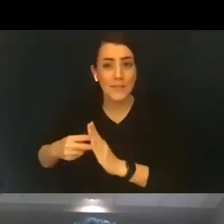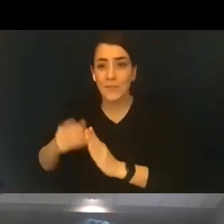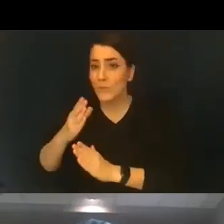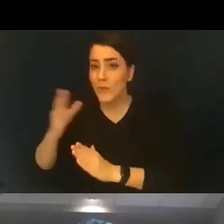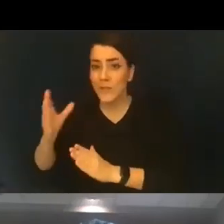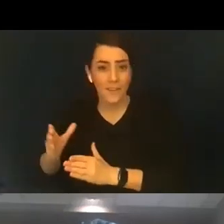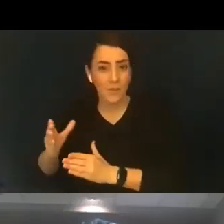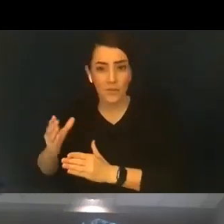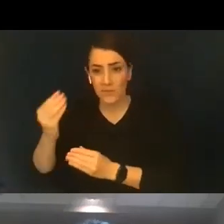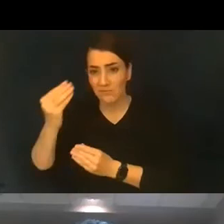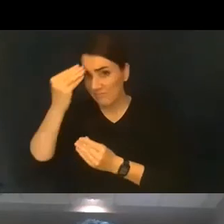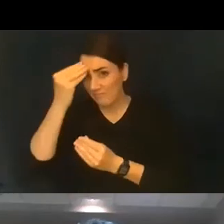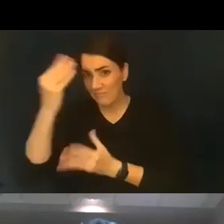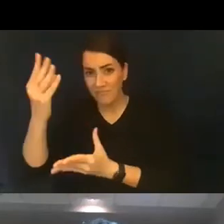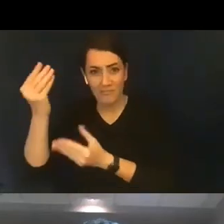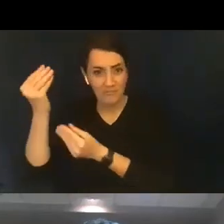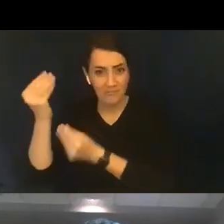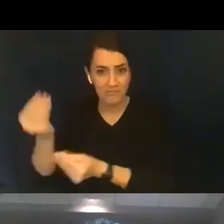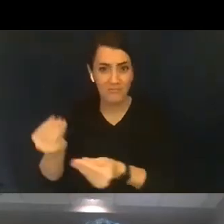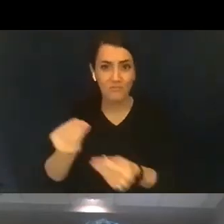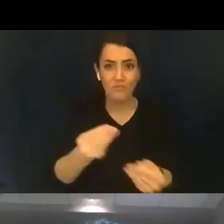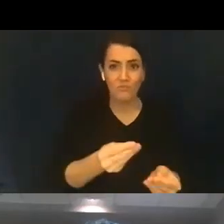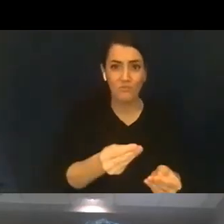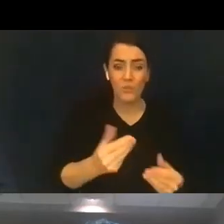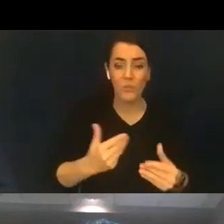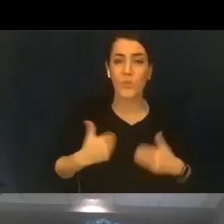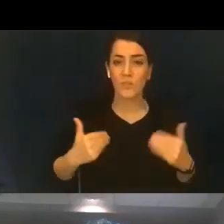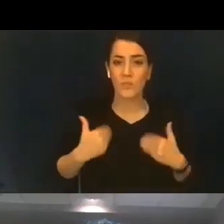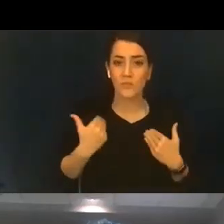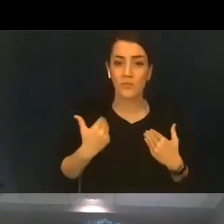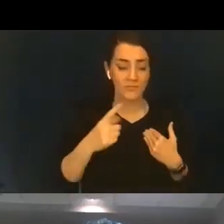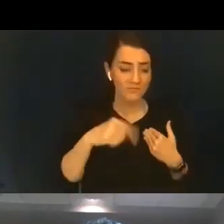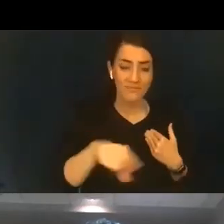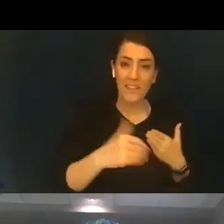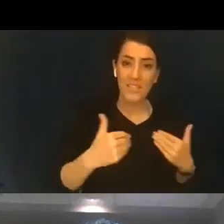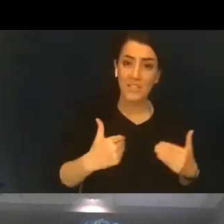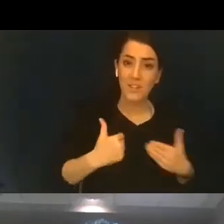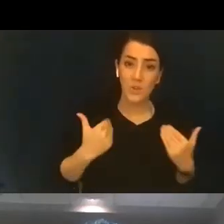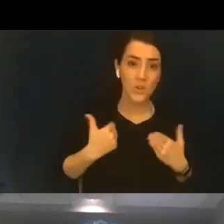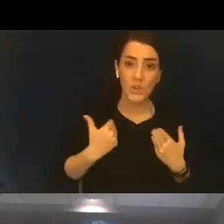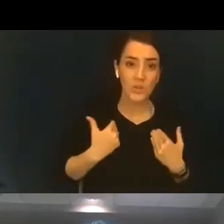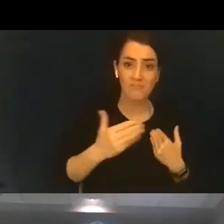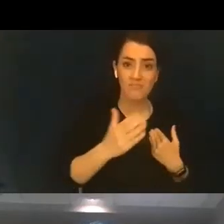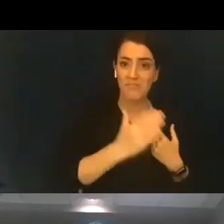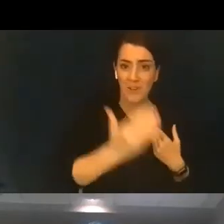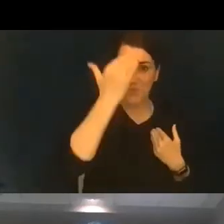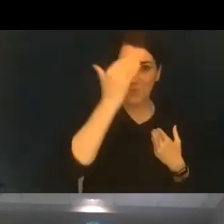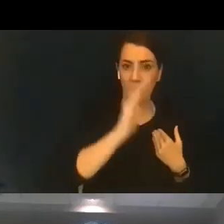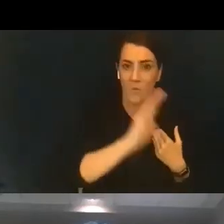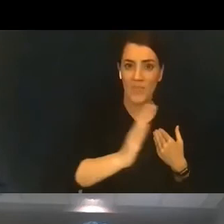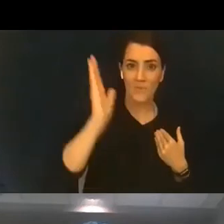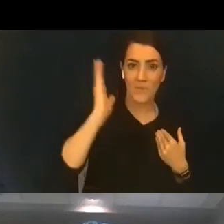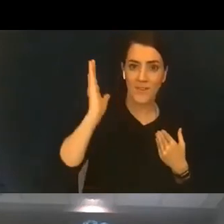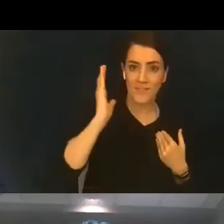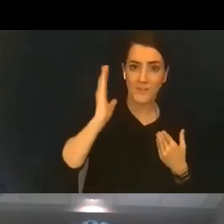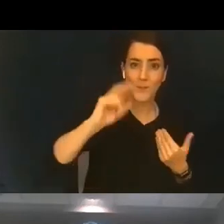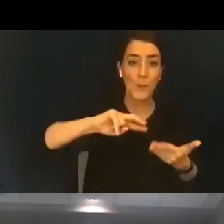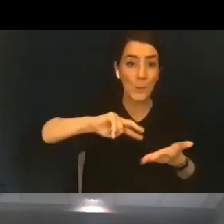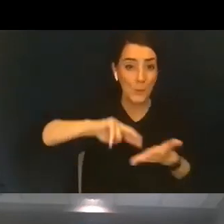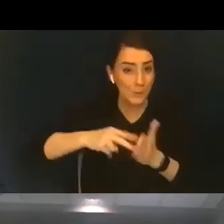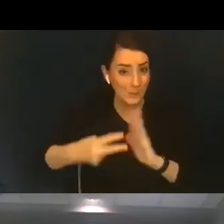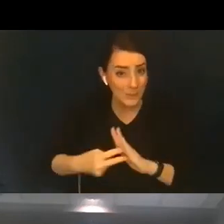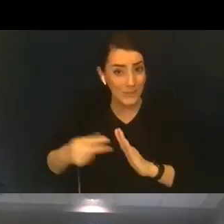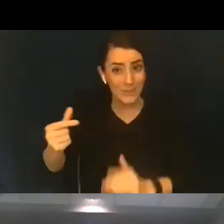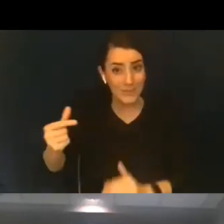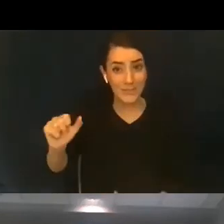truth, then the genocide becomes a success. So the idea of the museum,